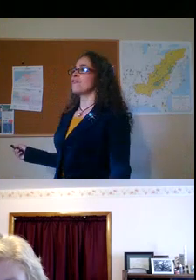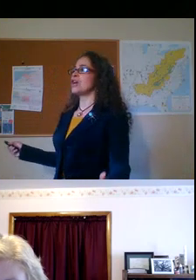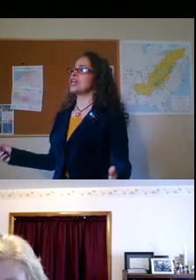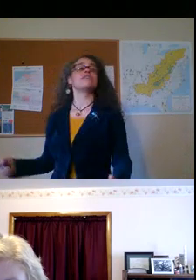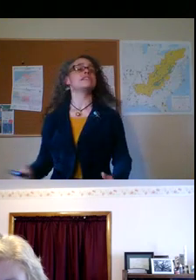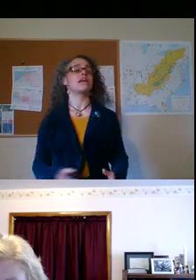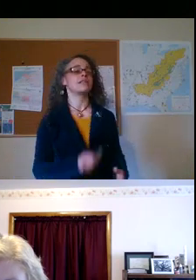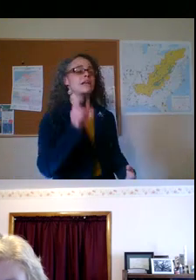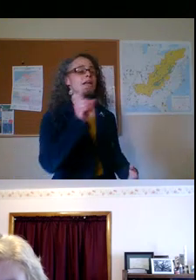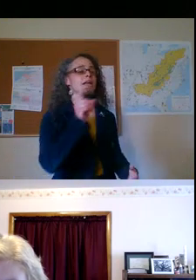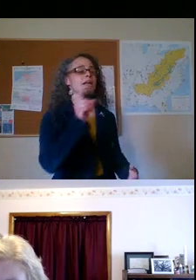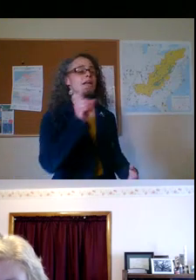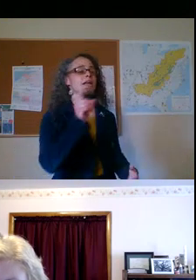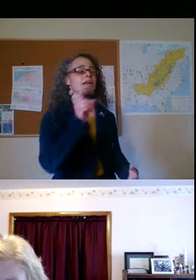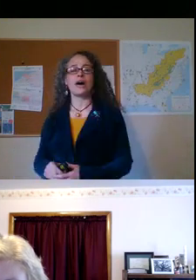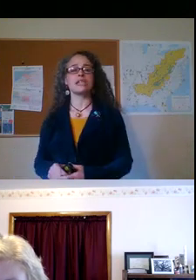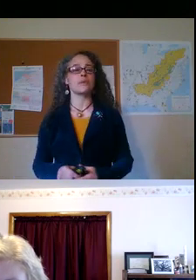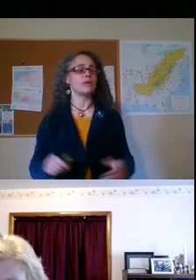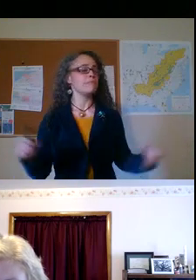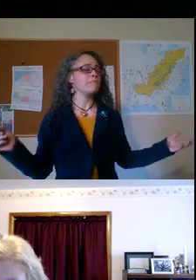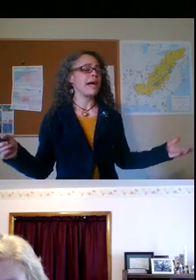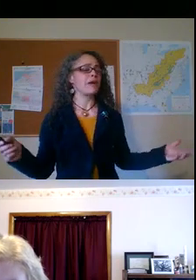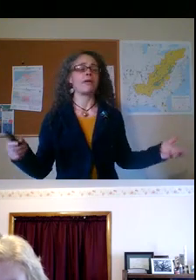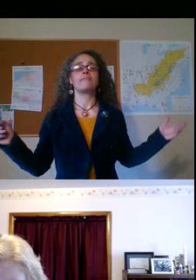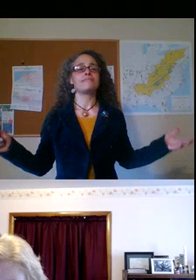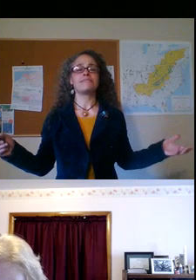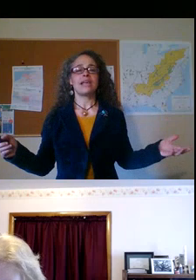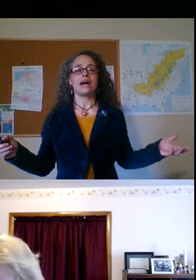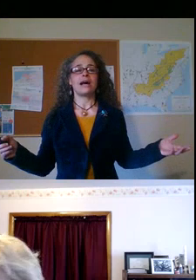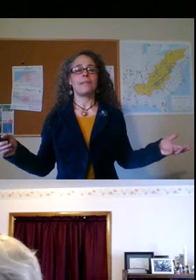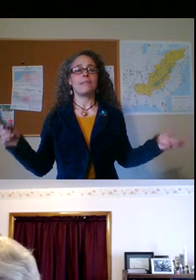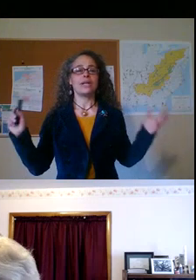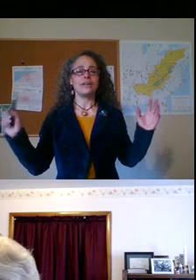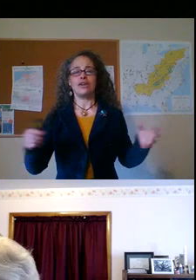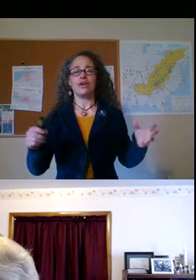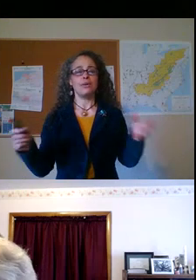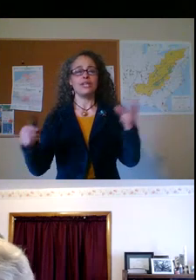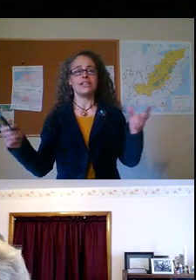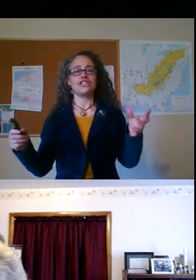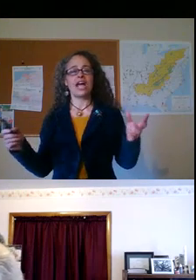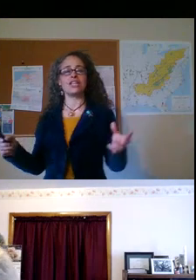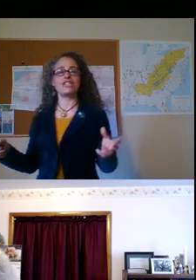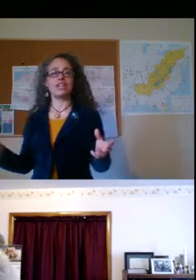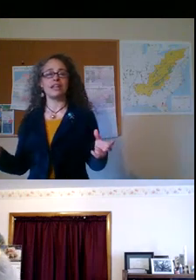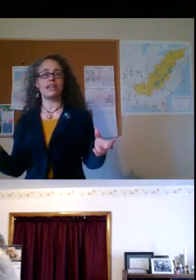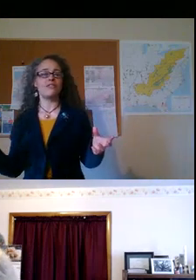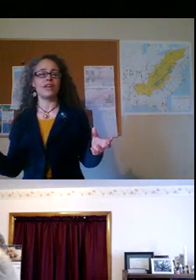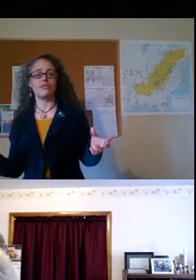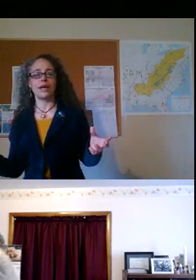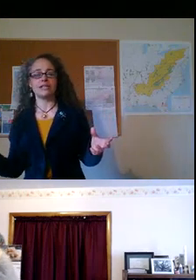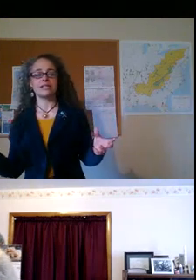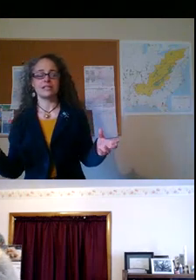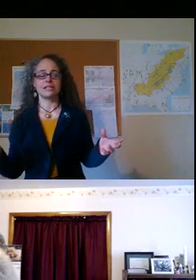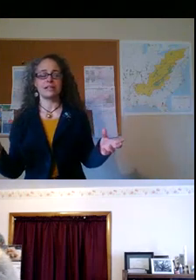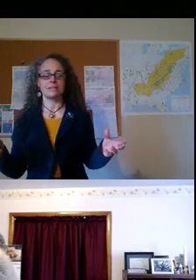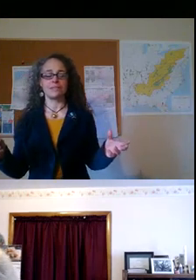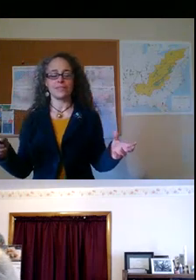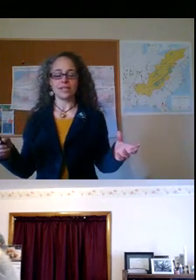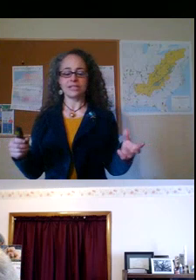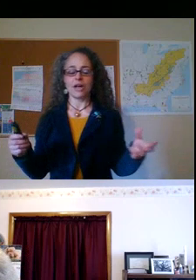Getting out in the fresh air is healthy. And you partner with a hospital. I don't know. But new and challenging, innovative